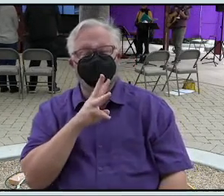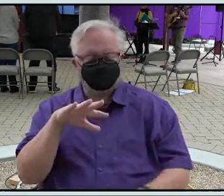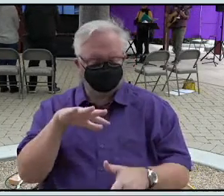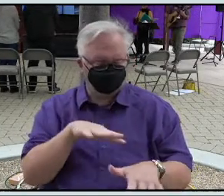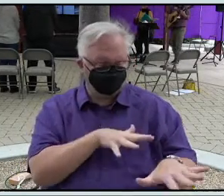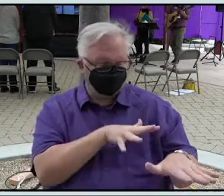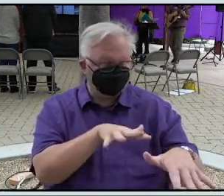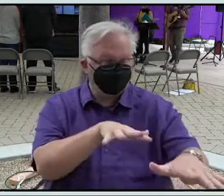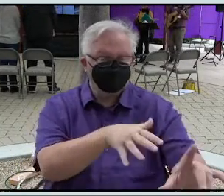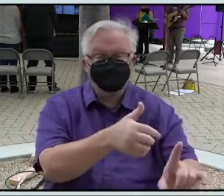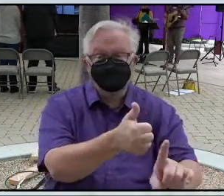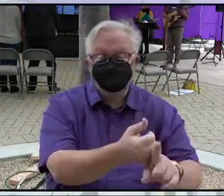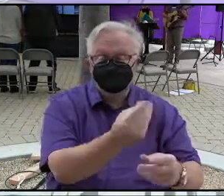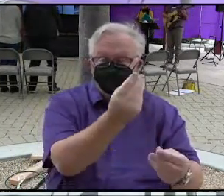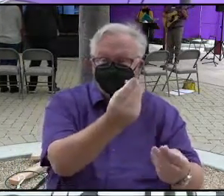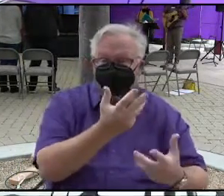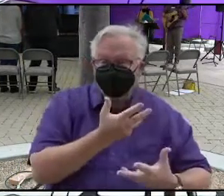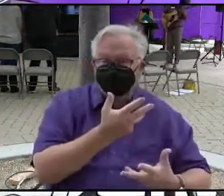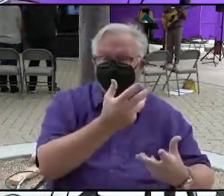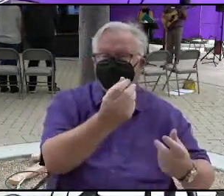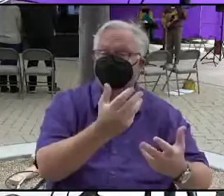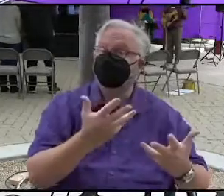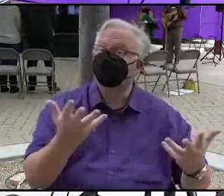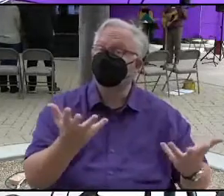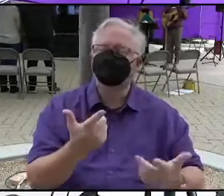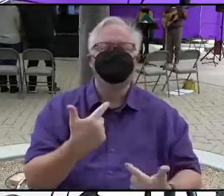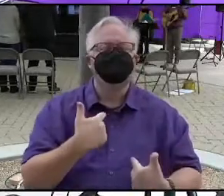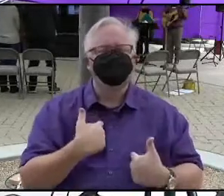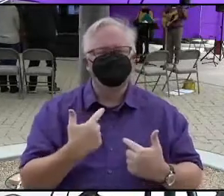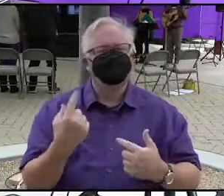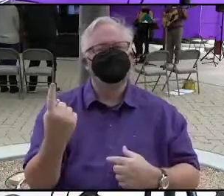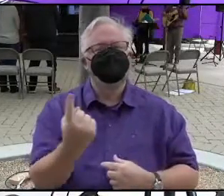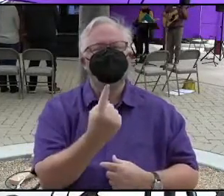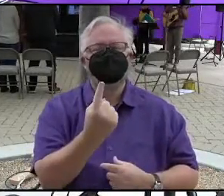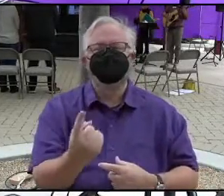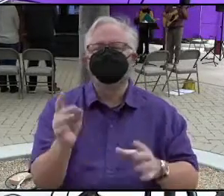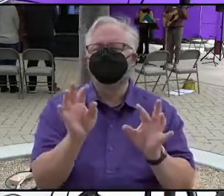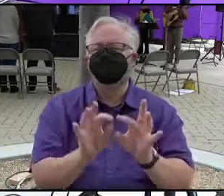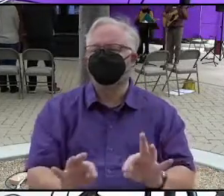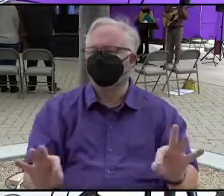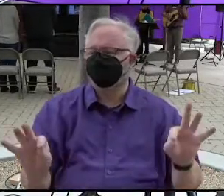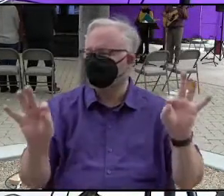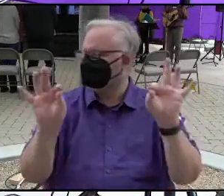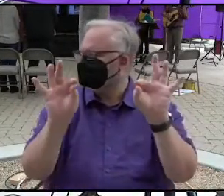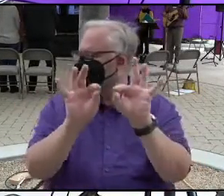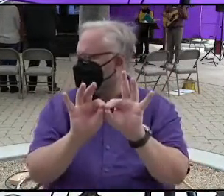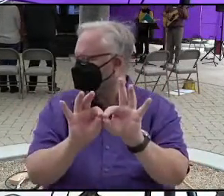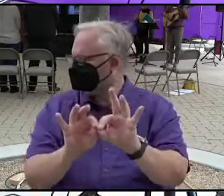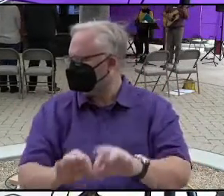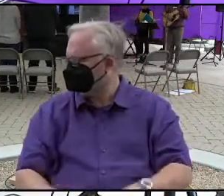heart, and it's telling me that I'm